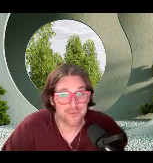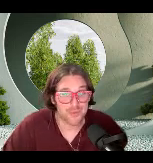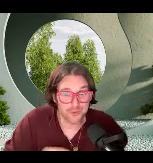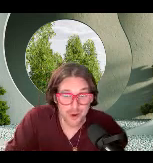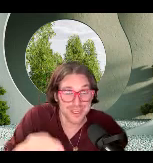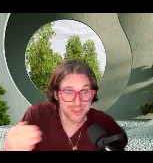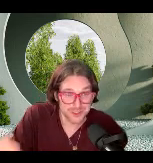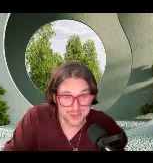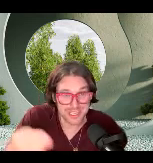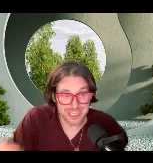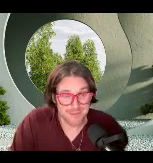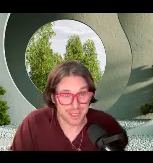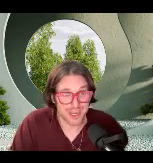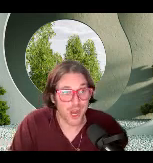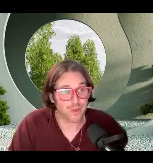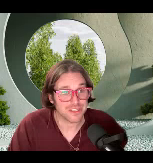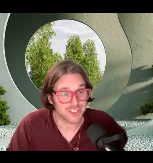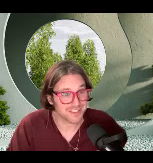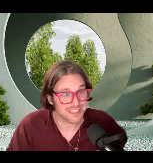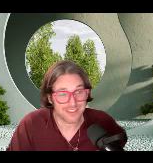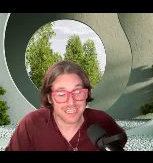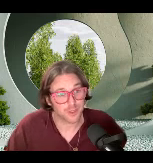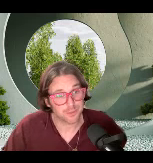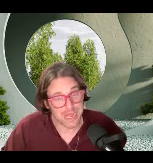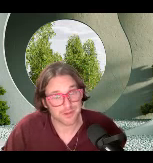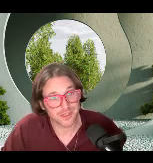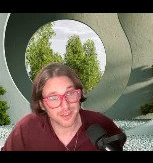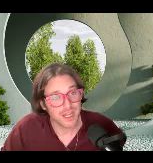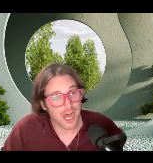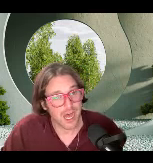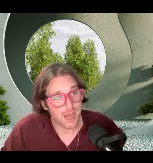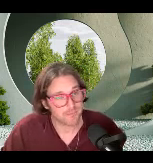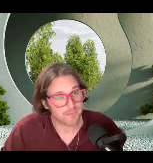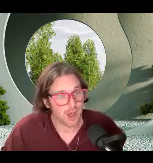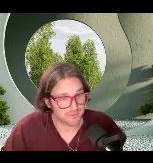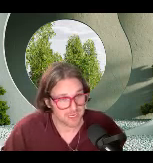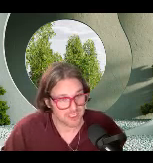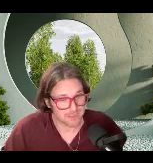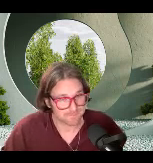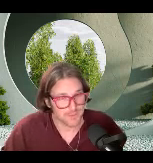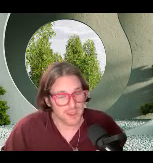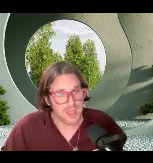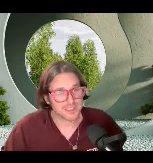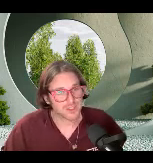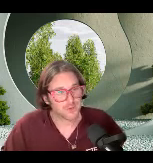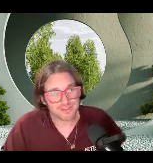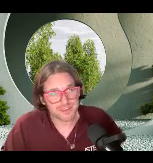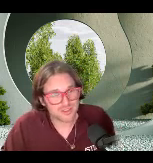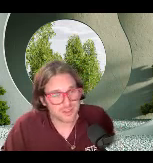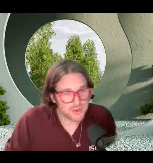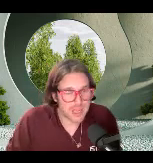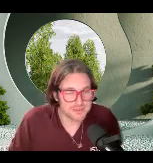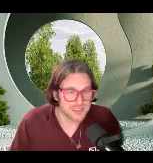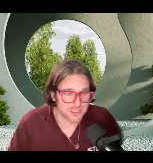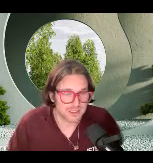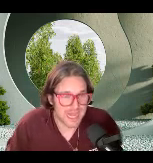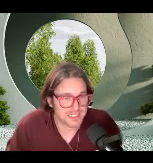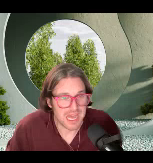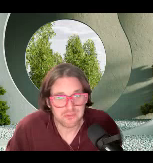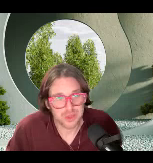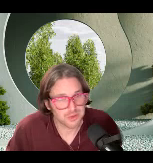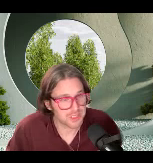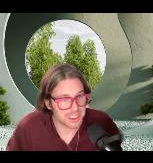class? Or before we introduce a topic, are we just giving that little primer of information? And so if you have a student who